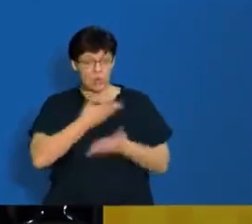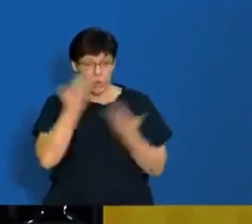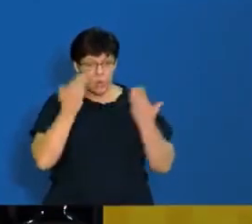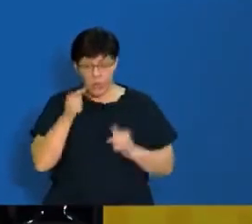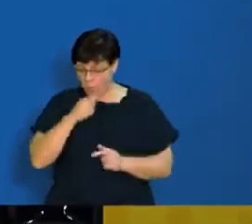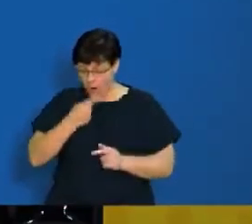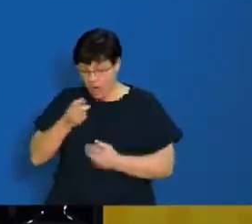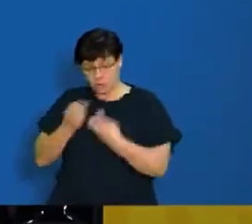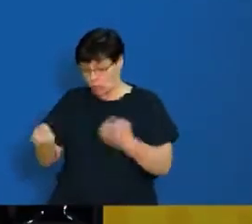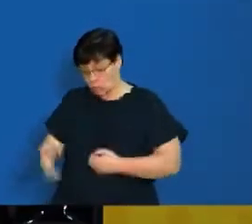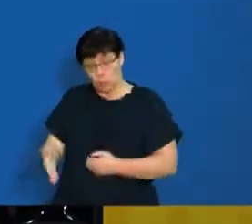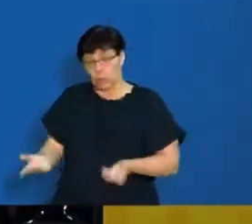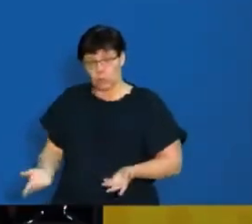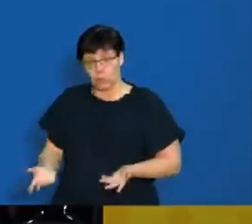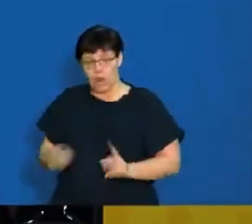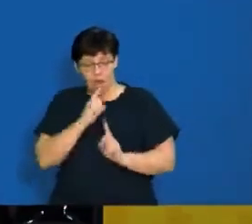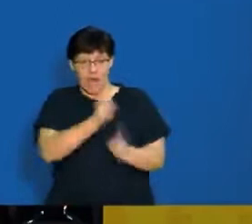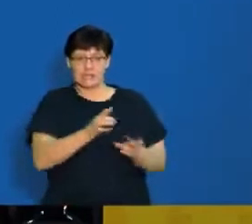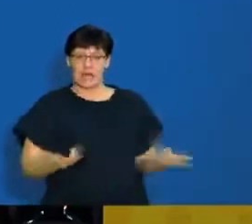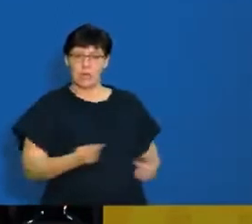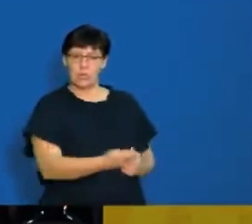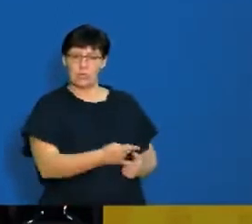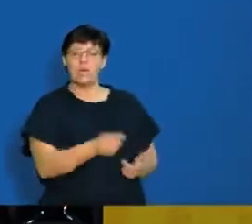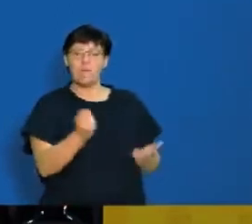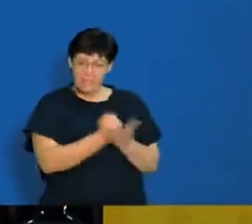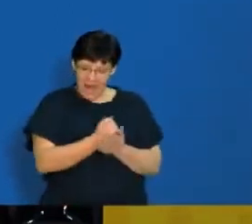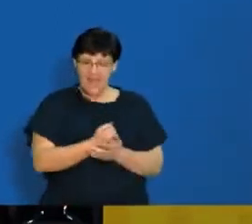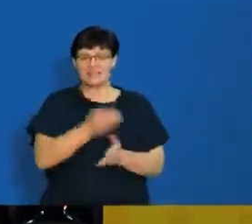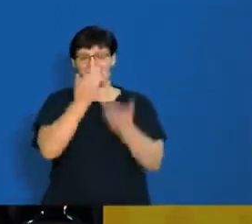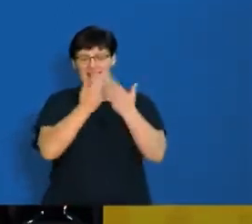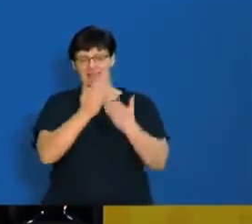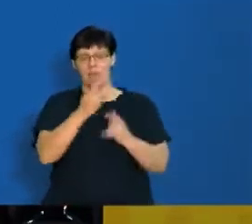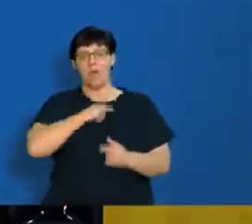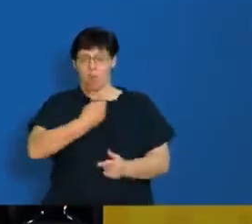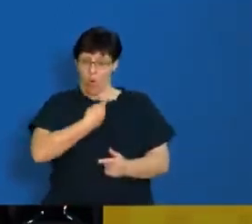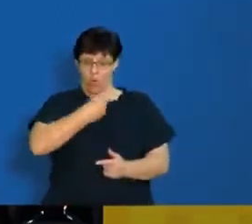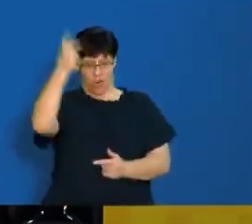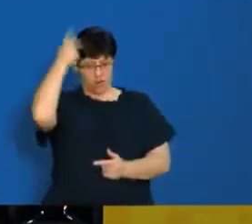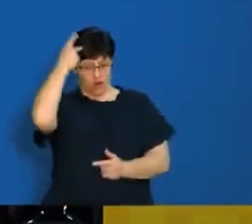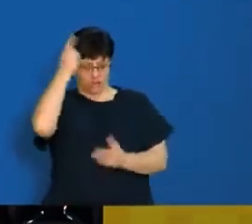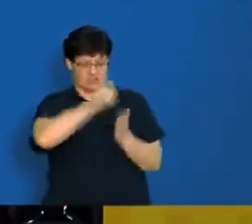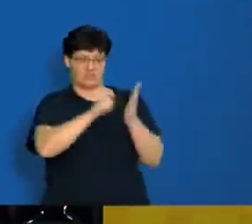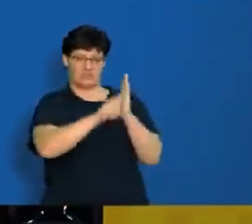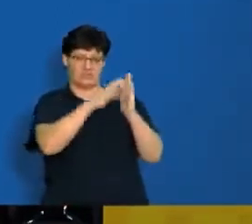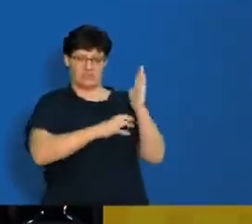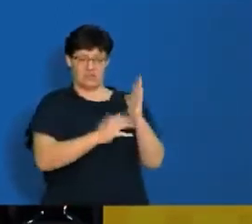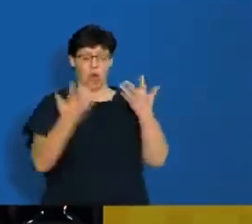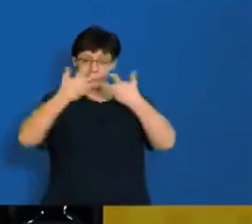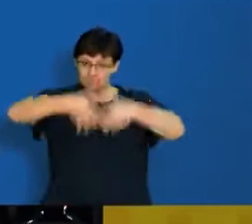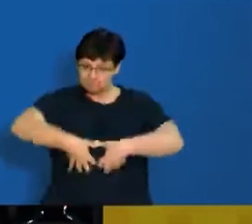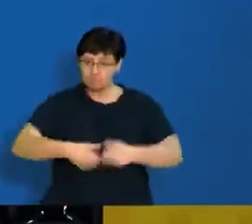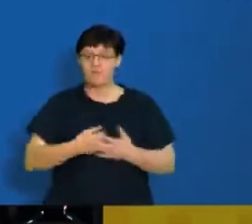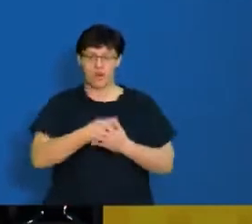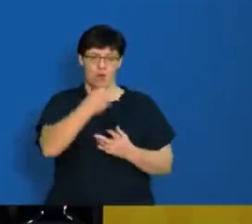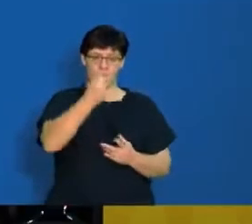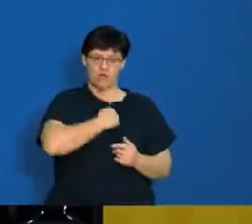will not be able to answer the own knowledge questions. So that is very important. So you have to have a combination of